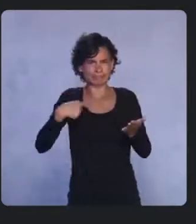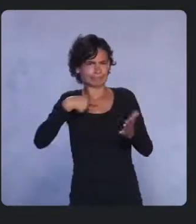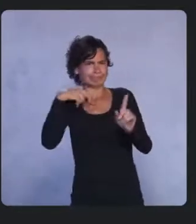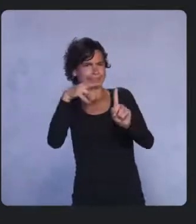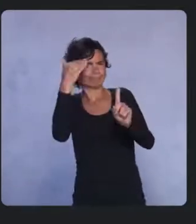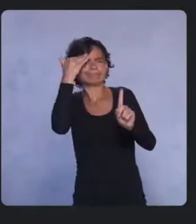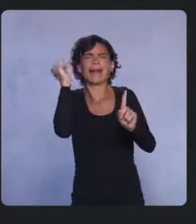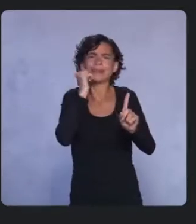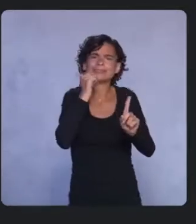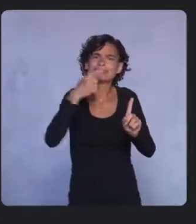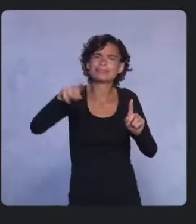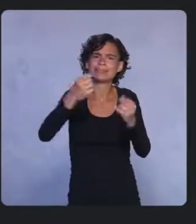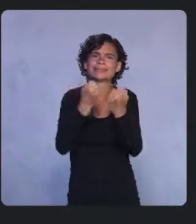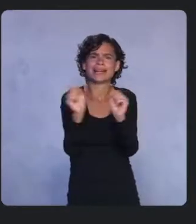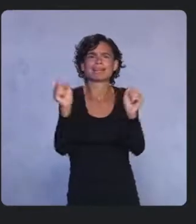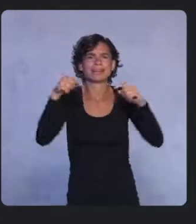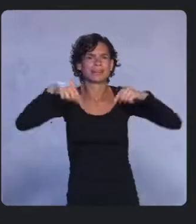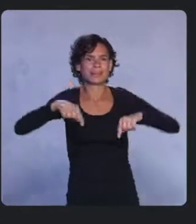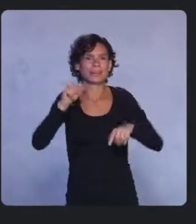Google.